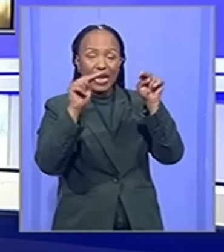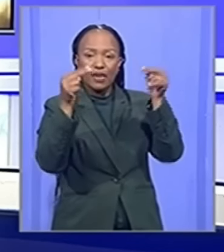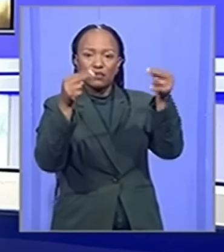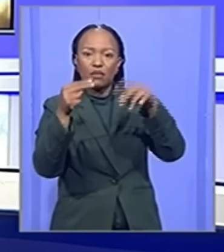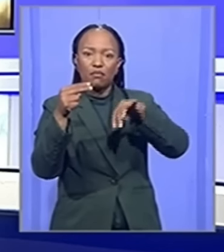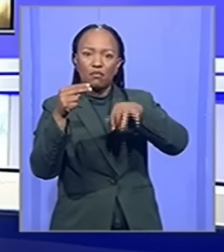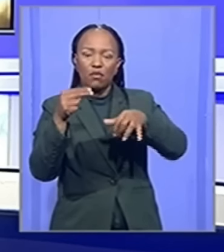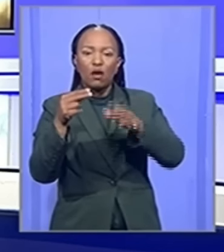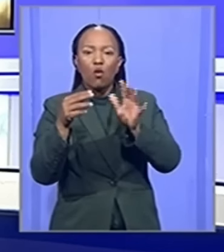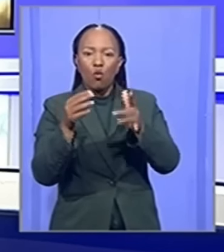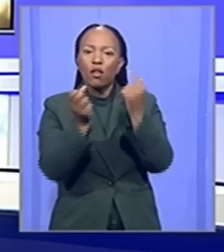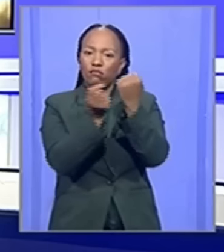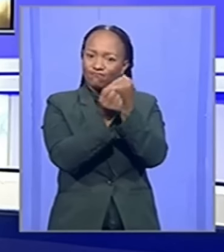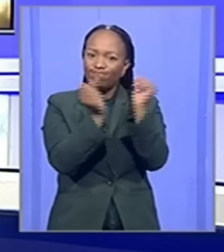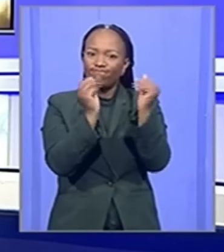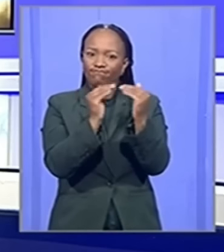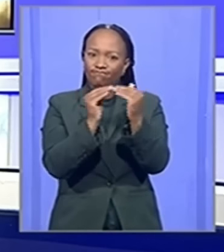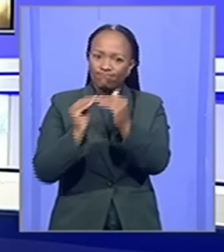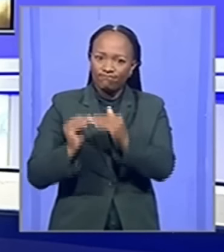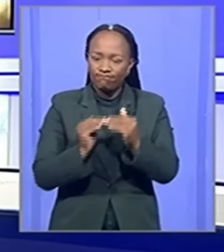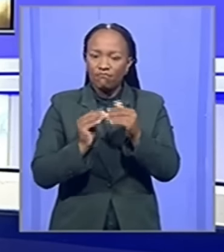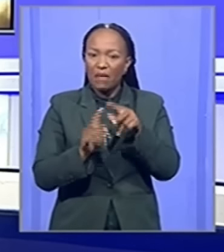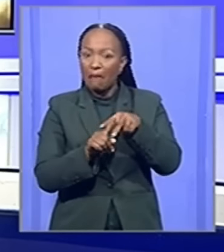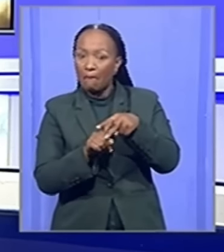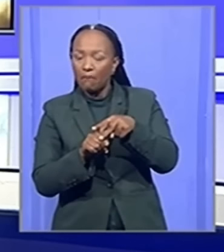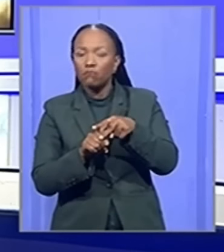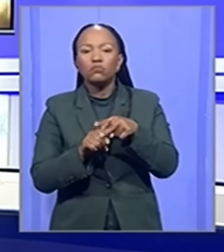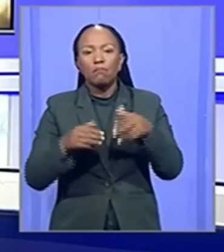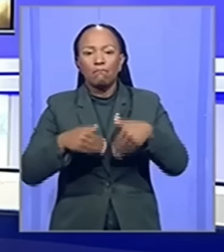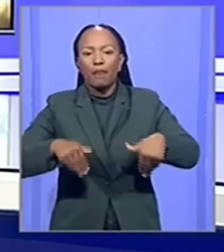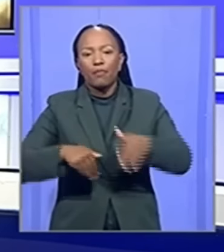tse lokolohileng tse hlokang leeme.